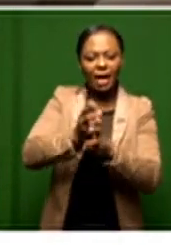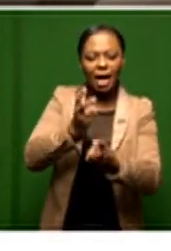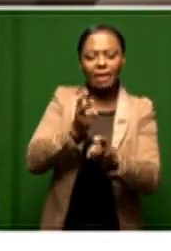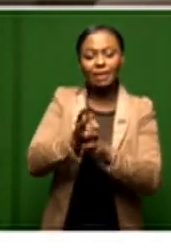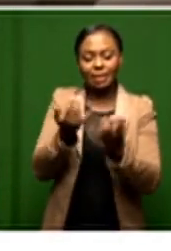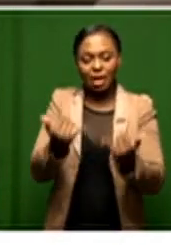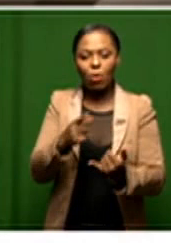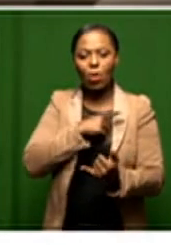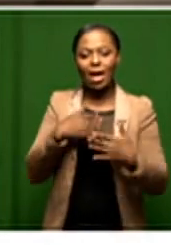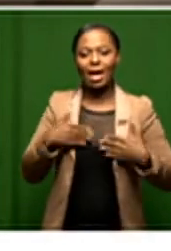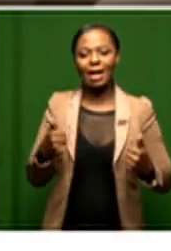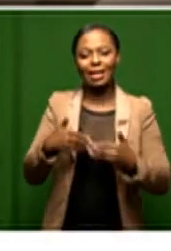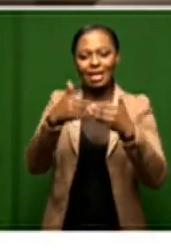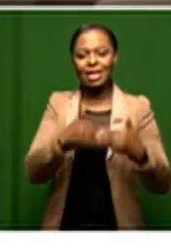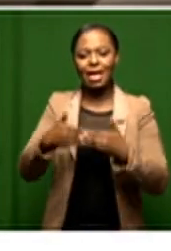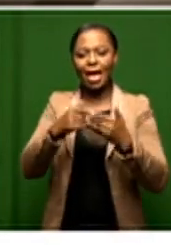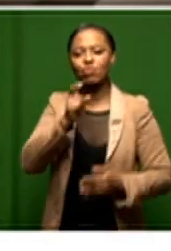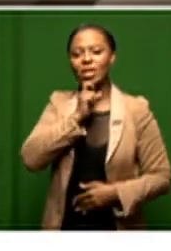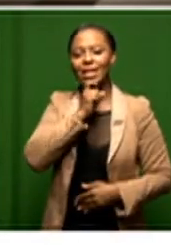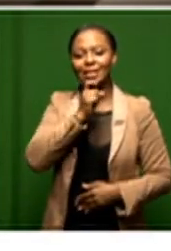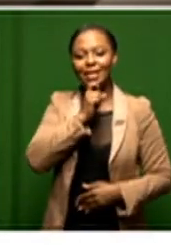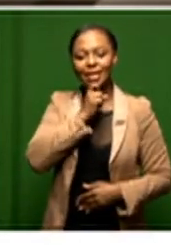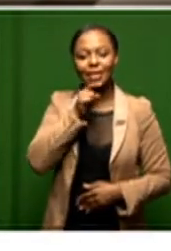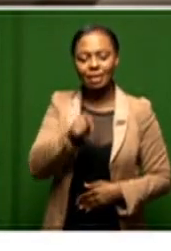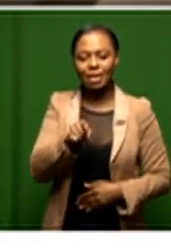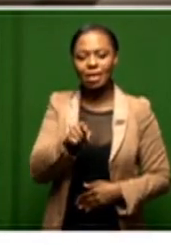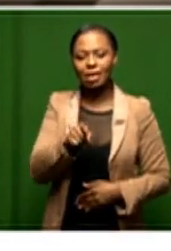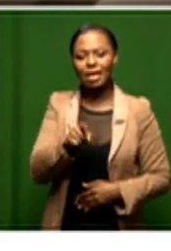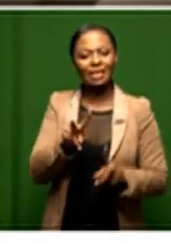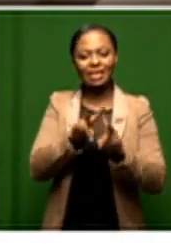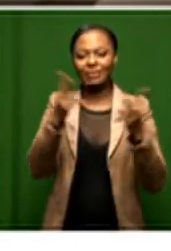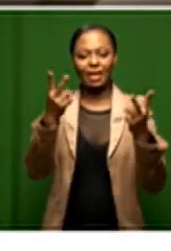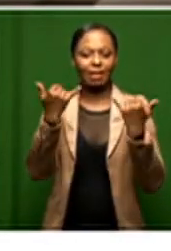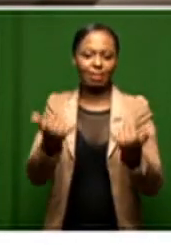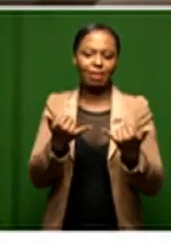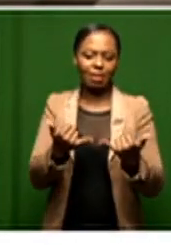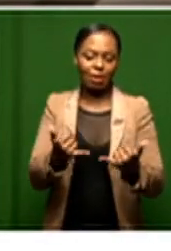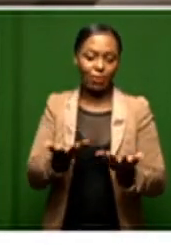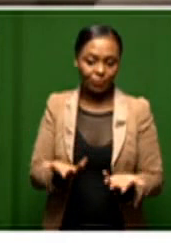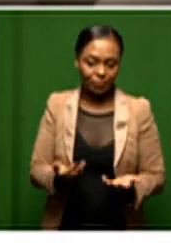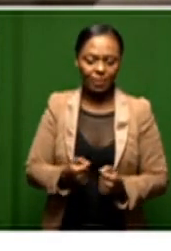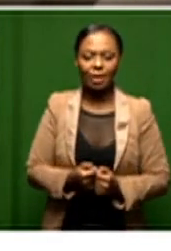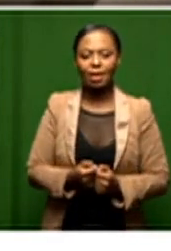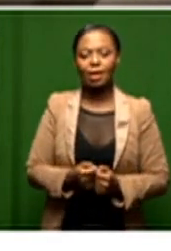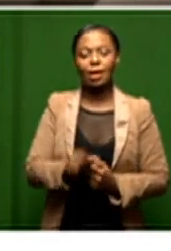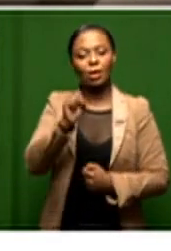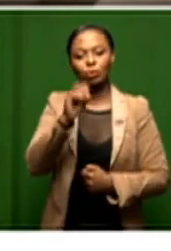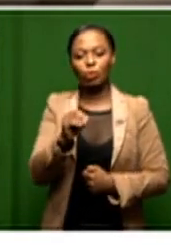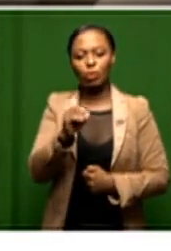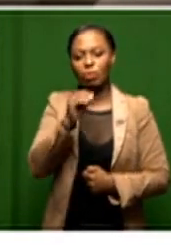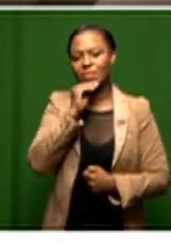stage because healthcare utilization is looking so different to typical patterns. So I would